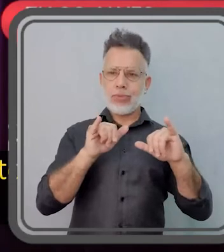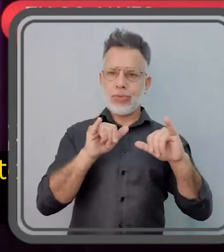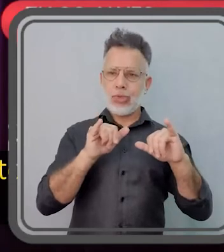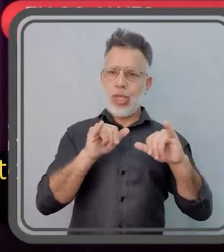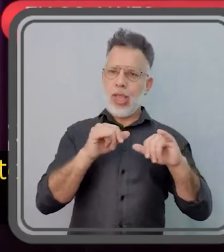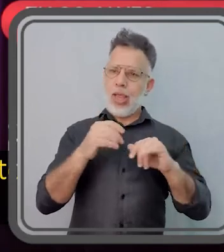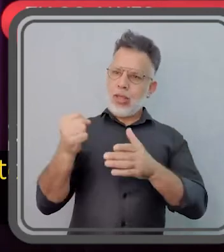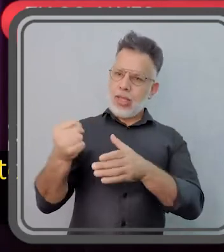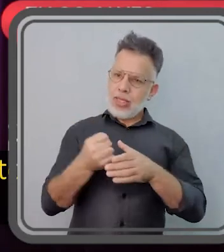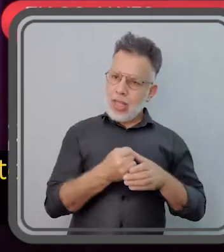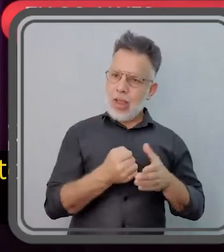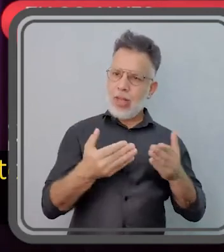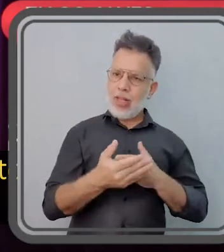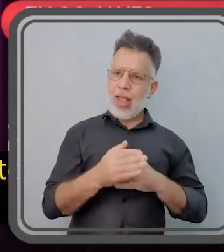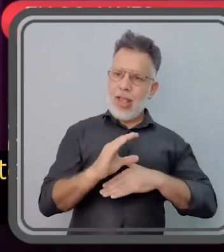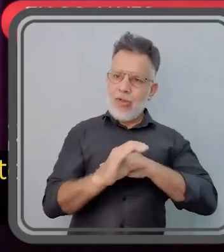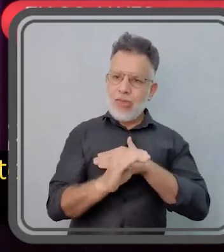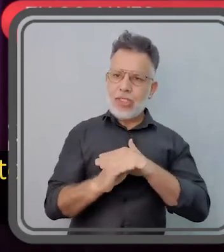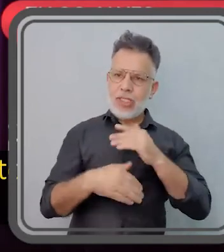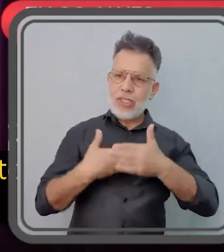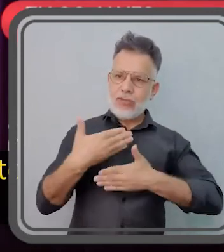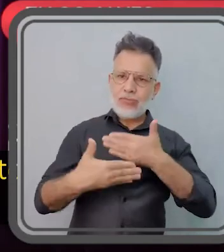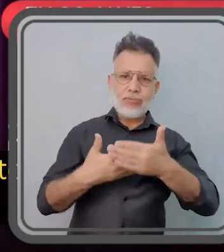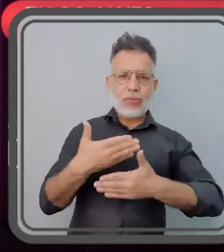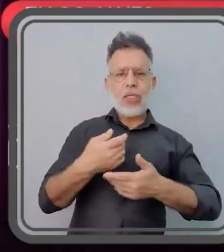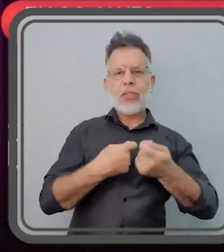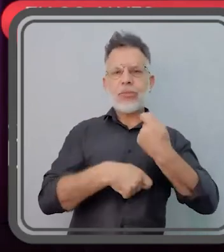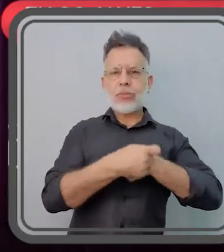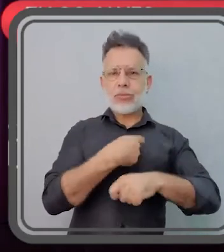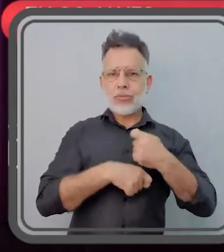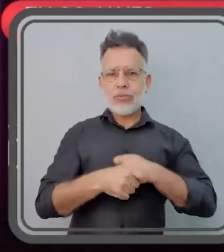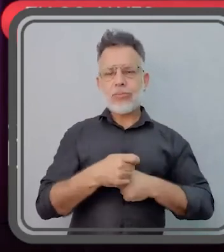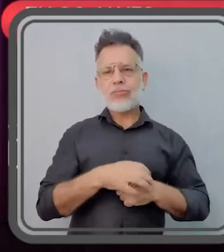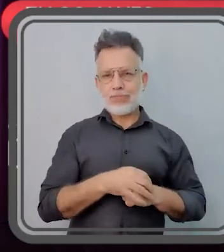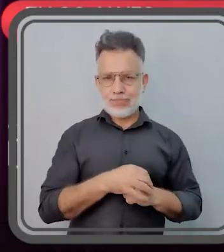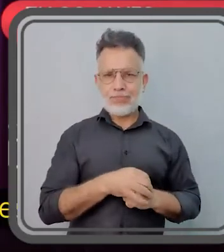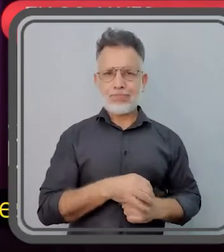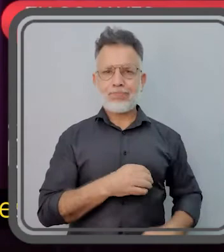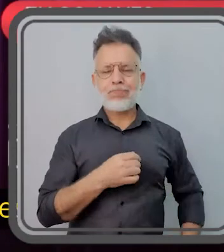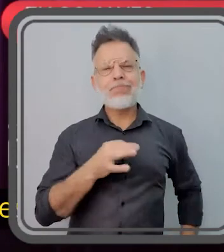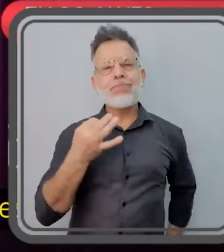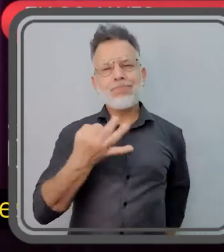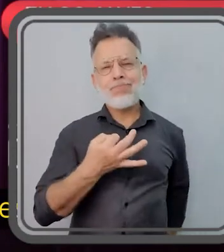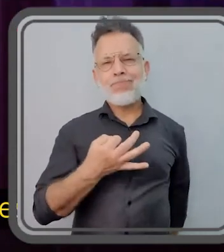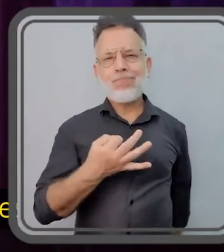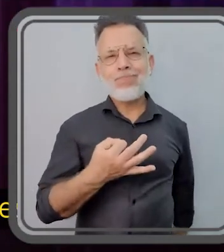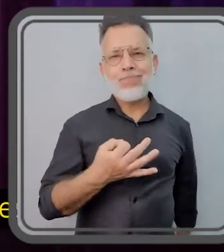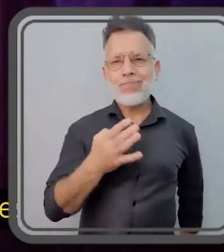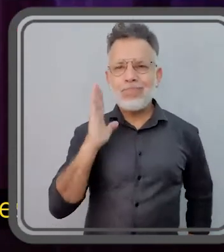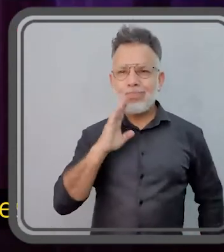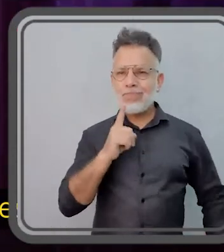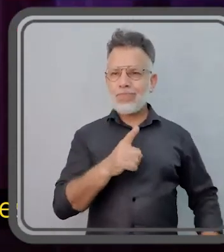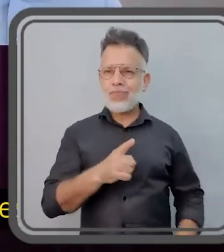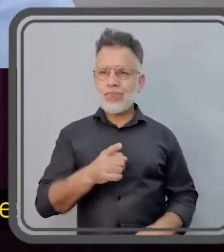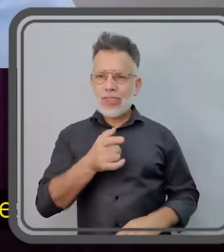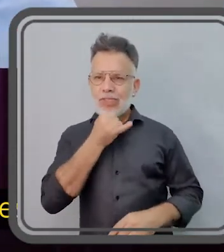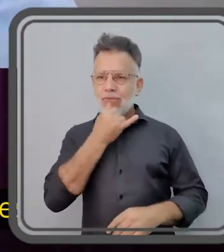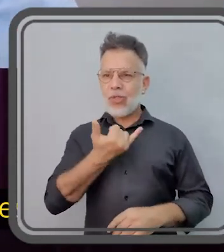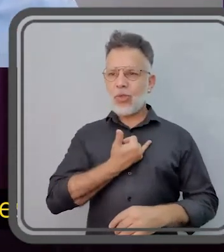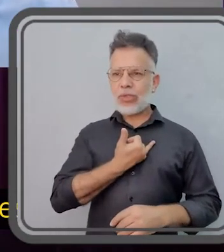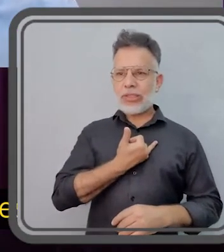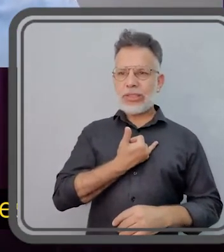is present, but also invest in developing the market. Very nice. And I suspect that Consider